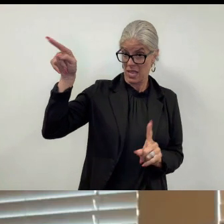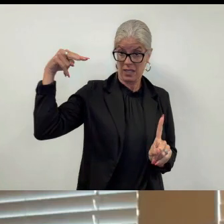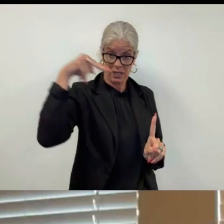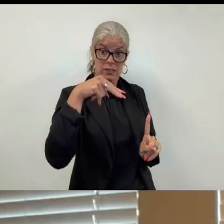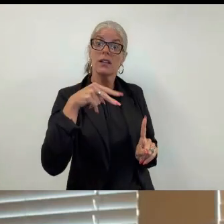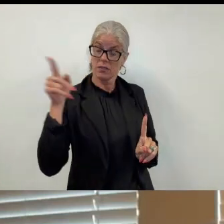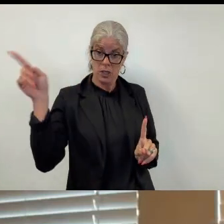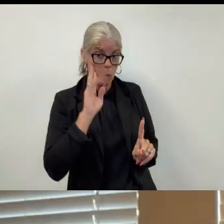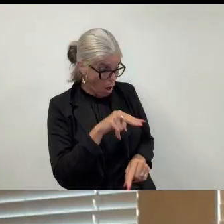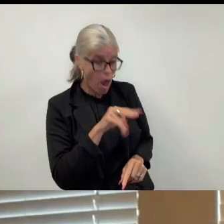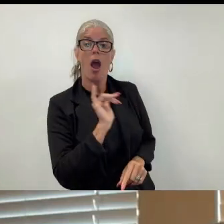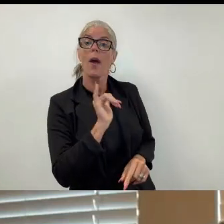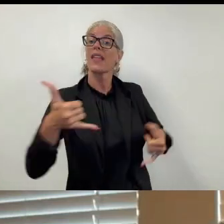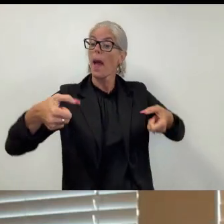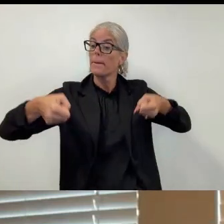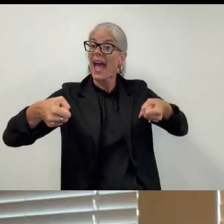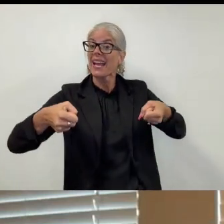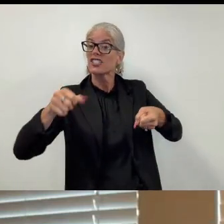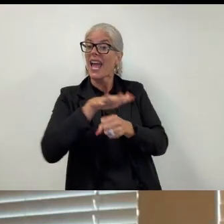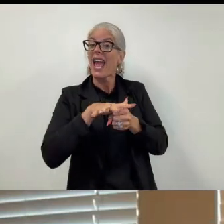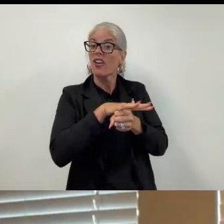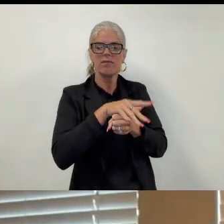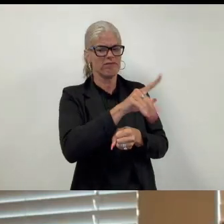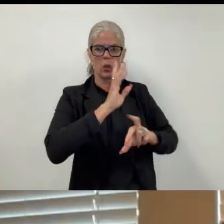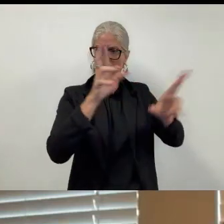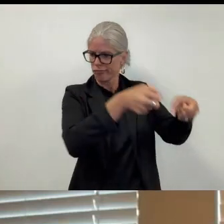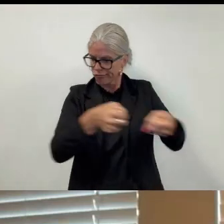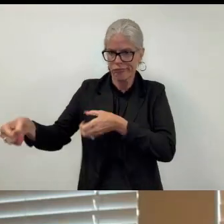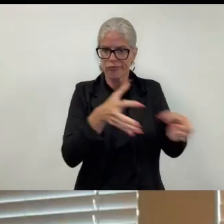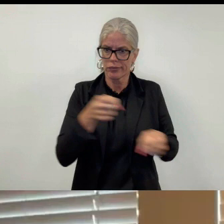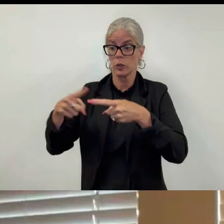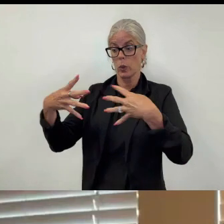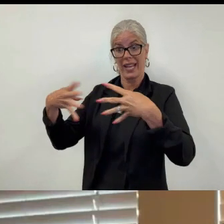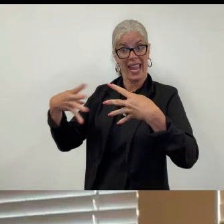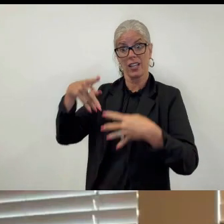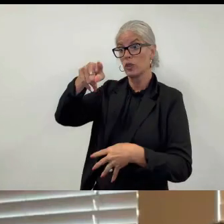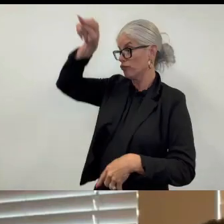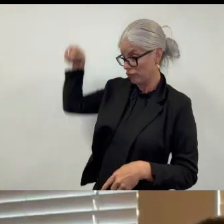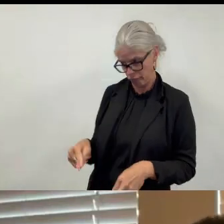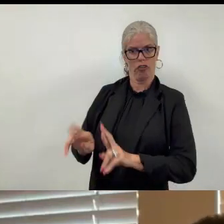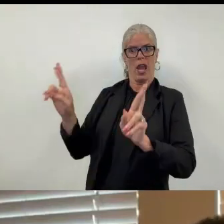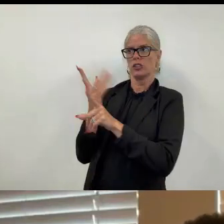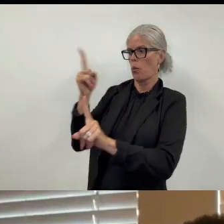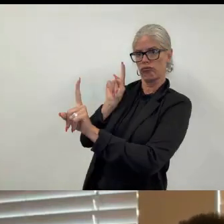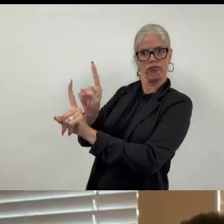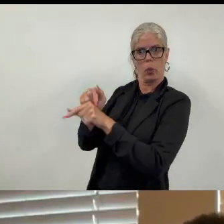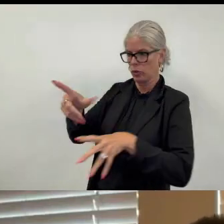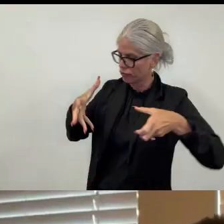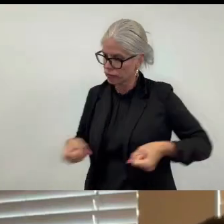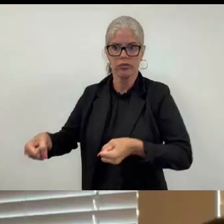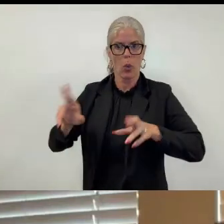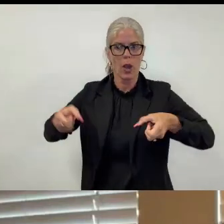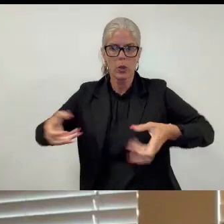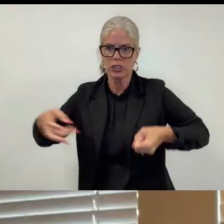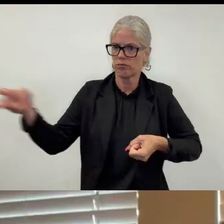from the drop off from the baggage check all the way to your gate. And so they'll assign you someone that can help carry your bags if you would